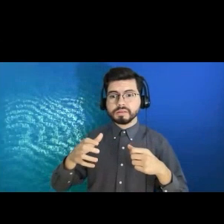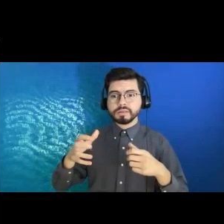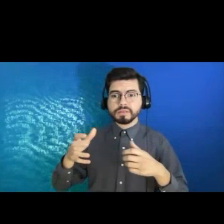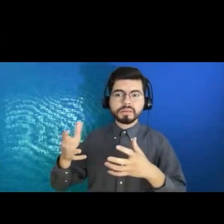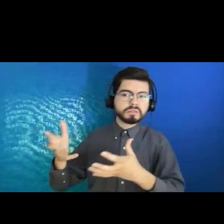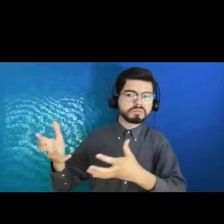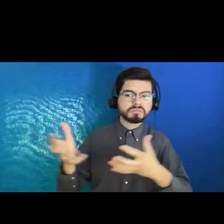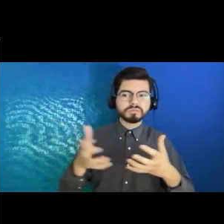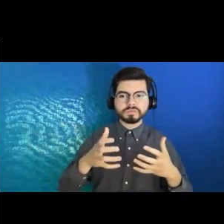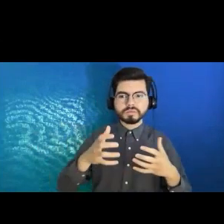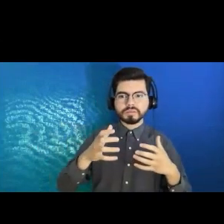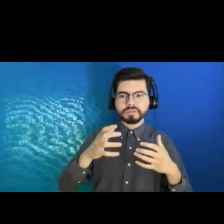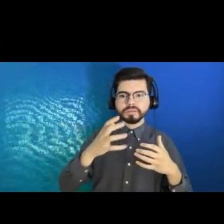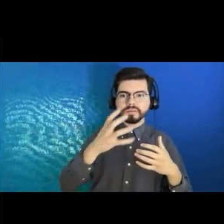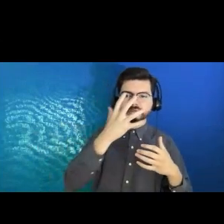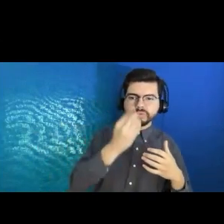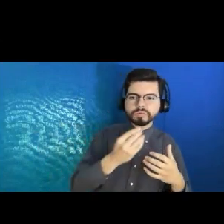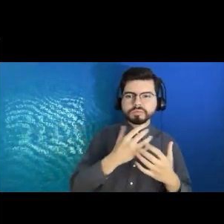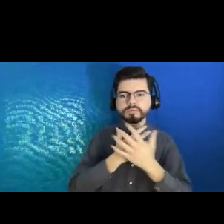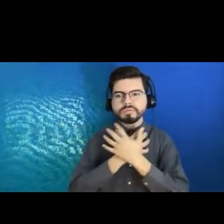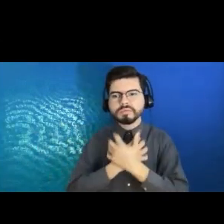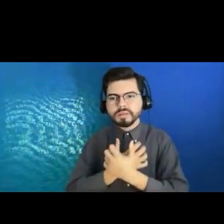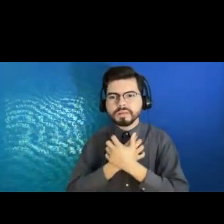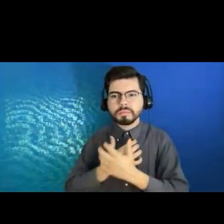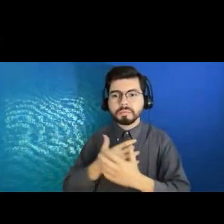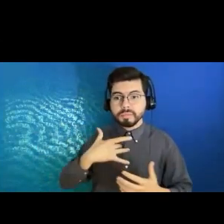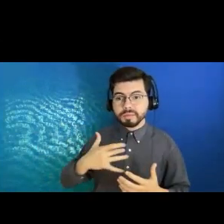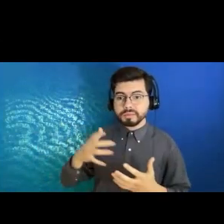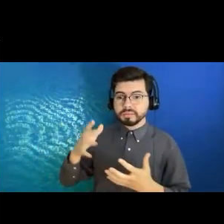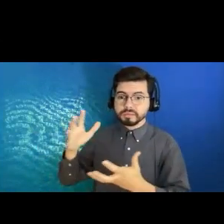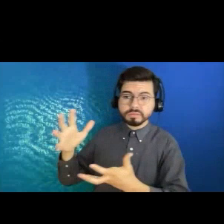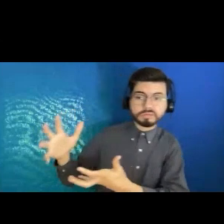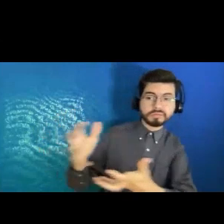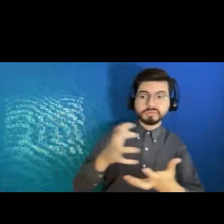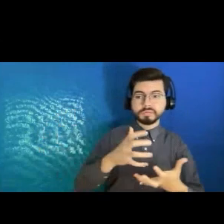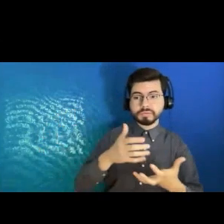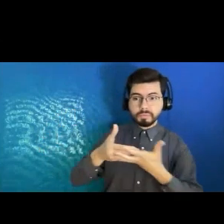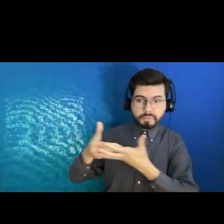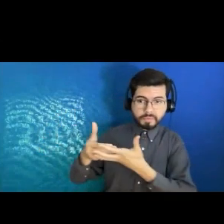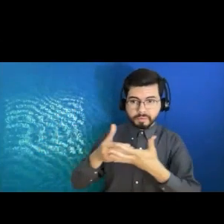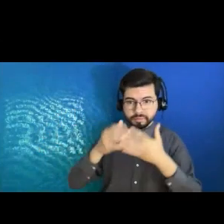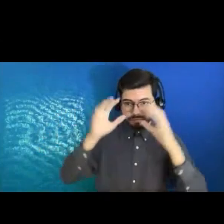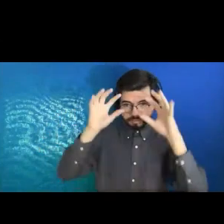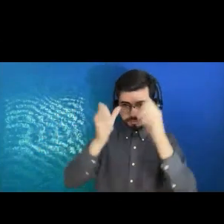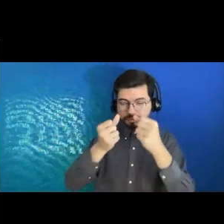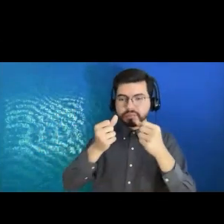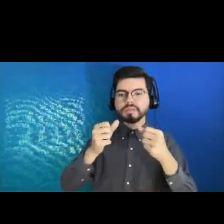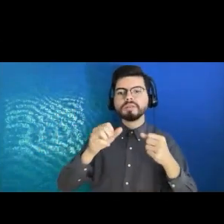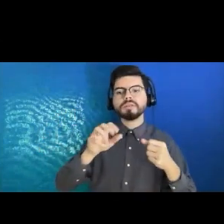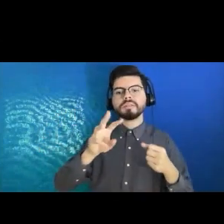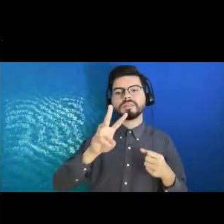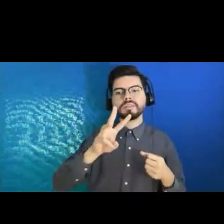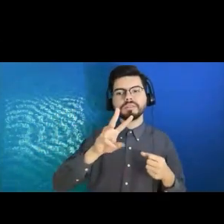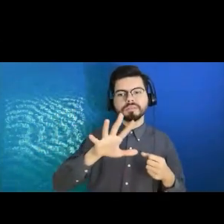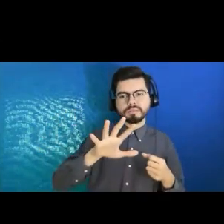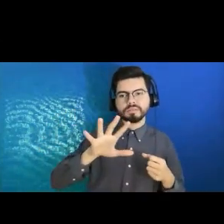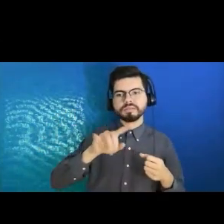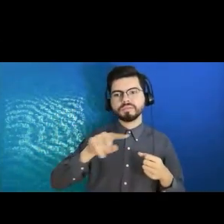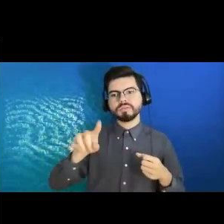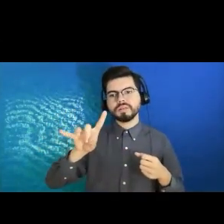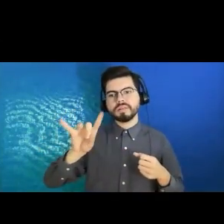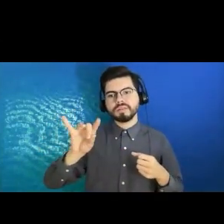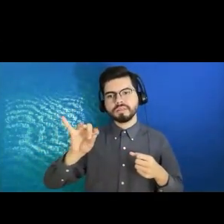that somewhere between 65 and 80% of the calves that hit the ground make it to their